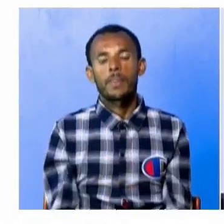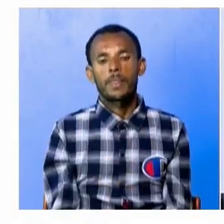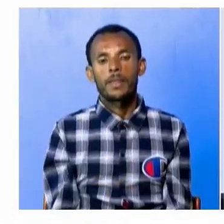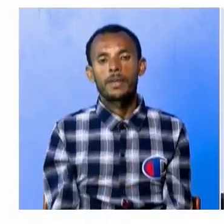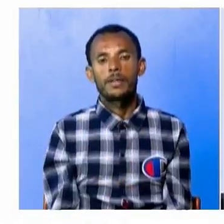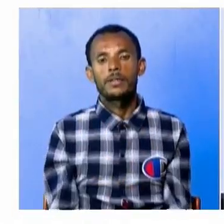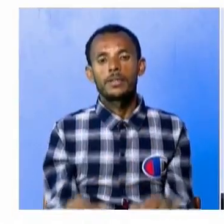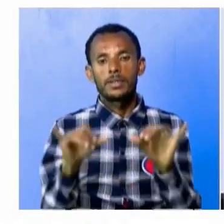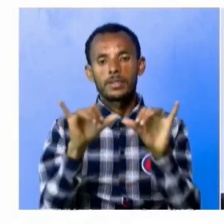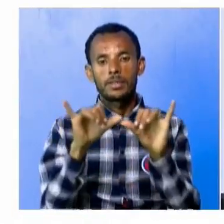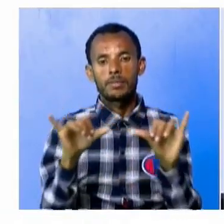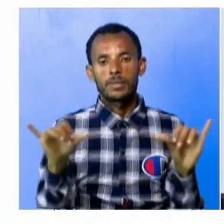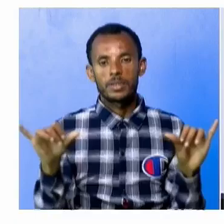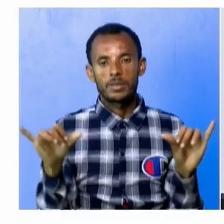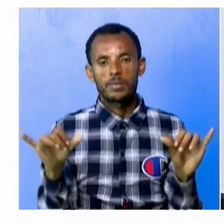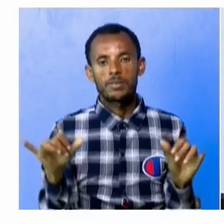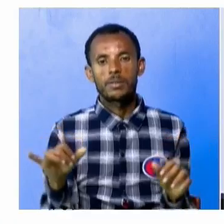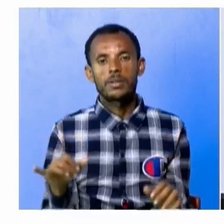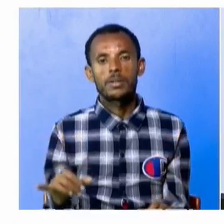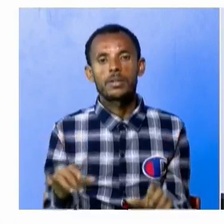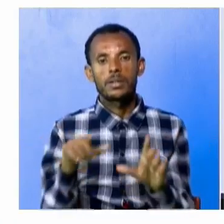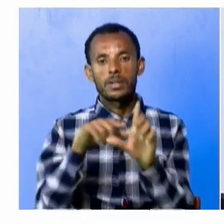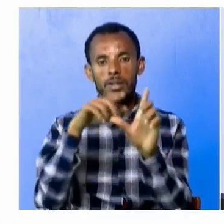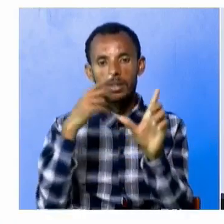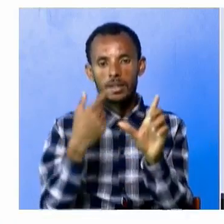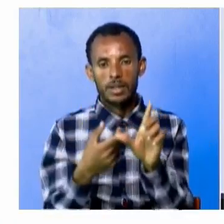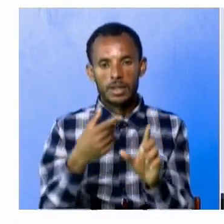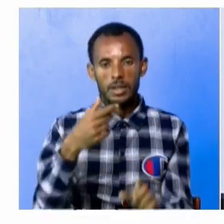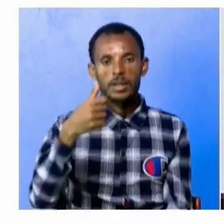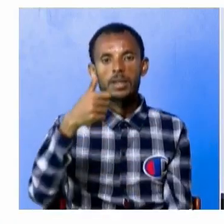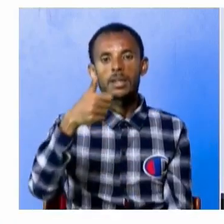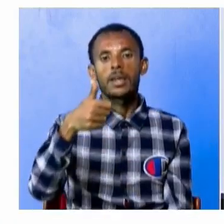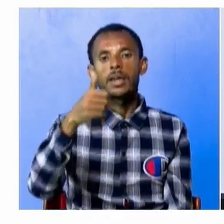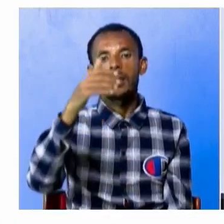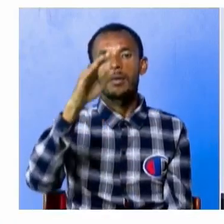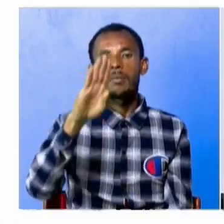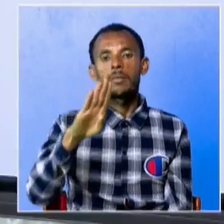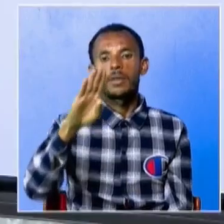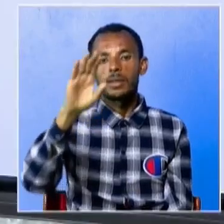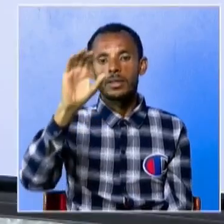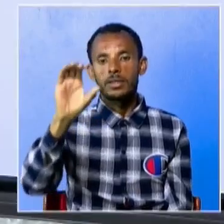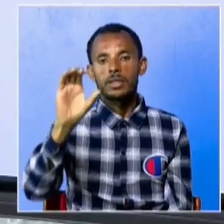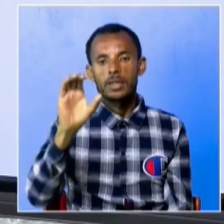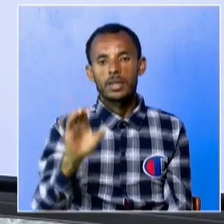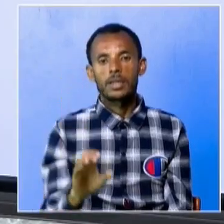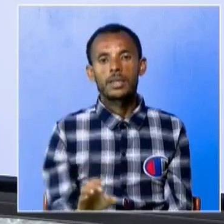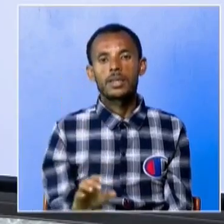The measure of angle ABC